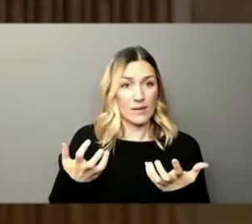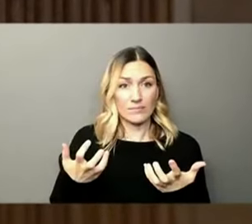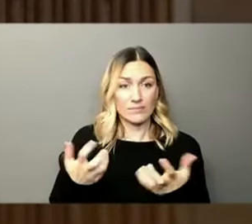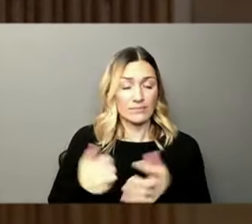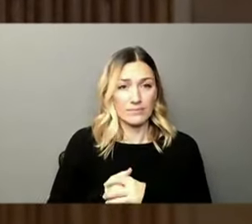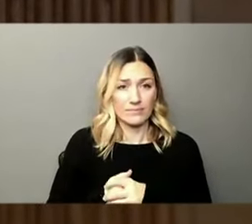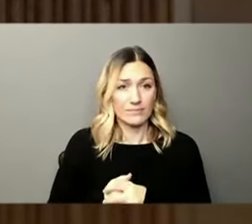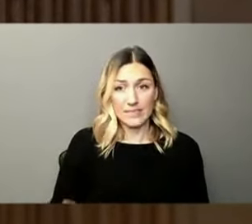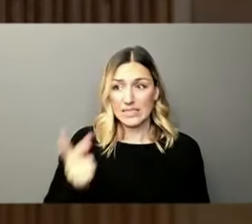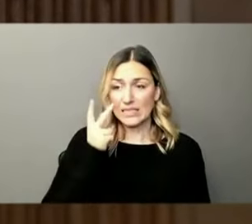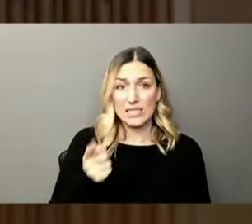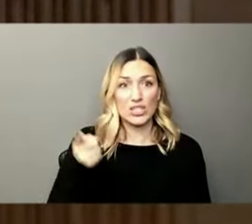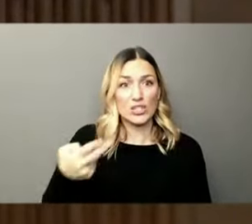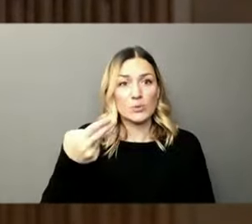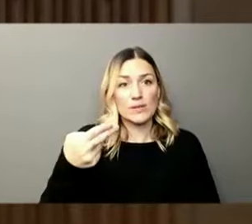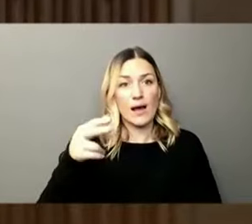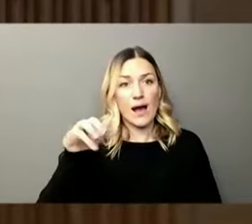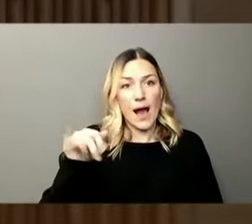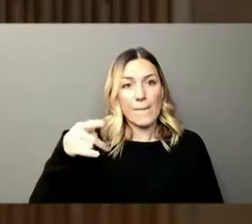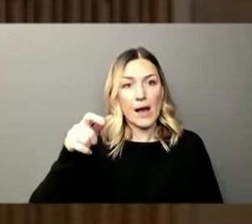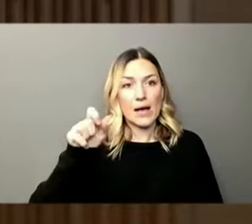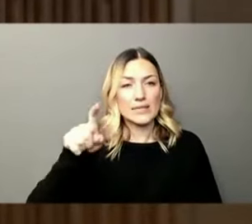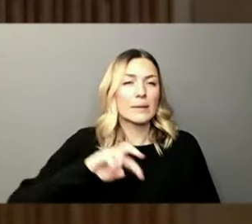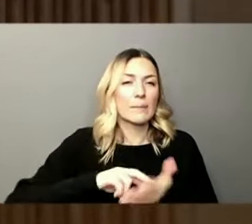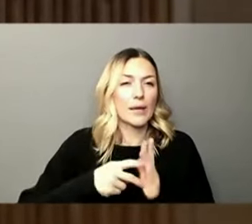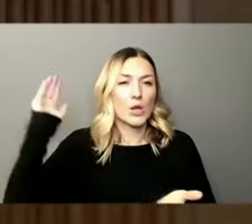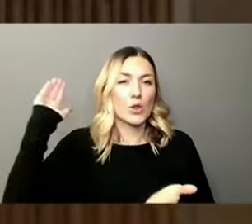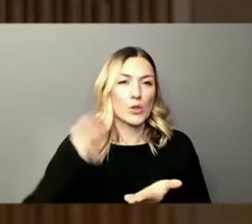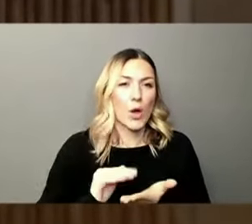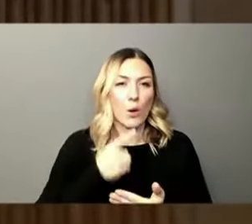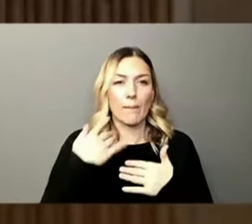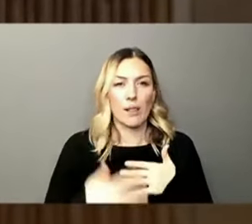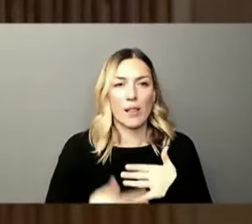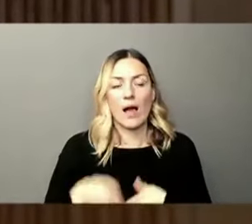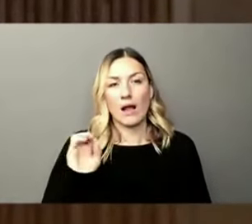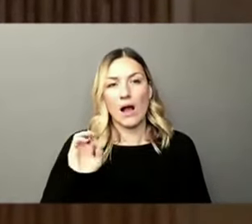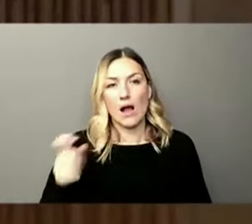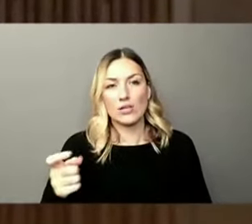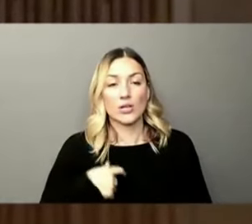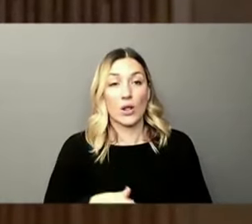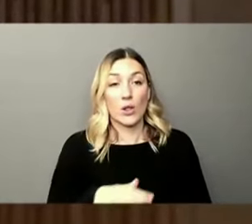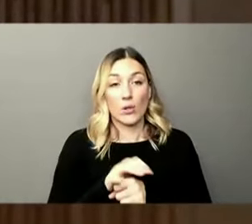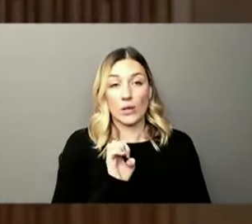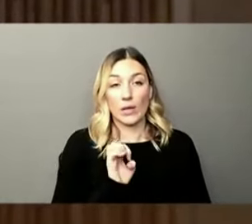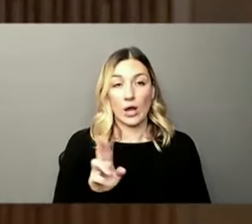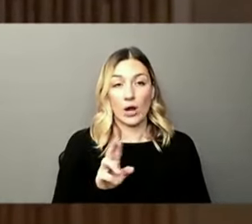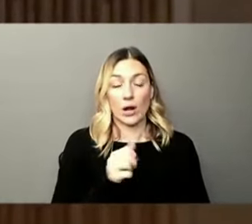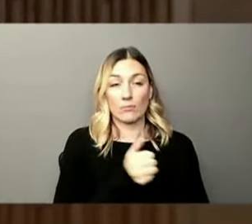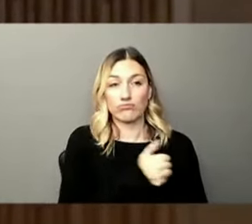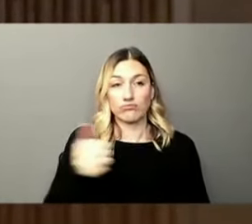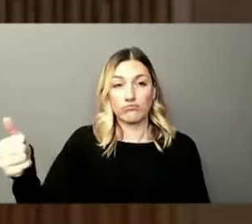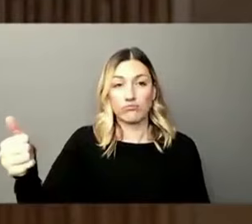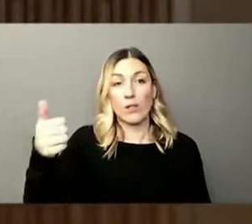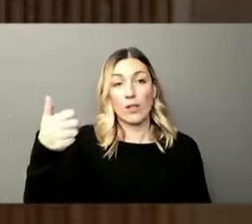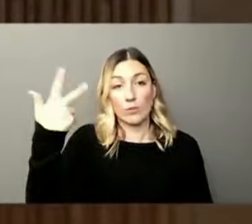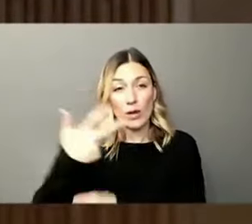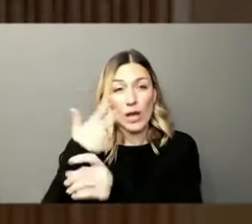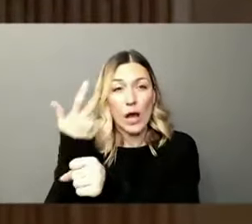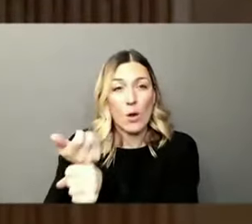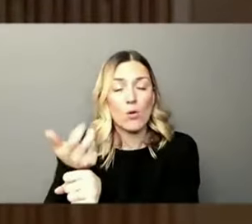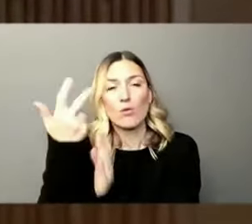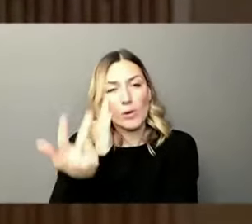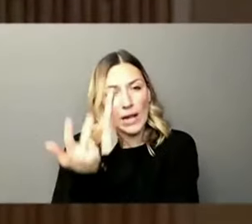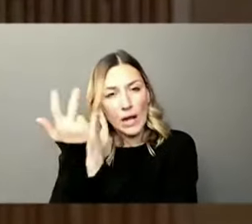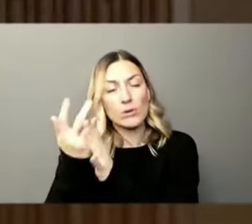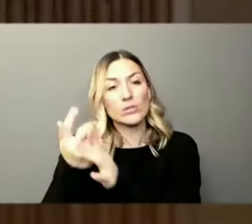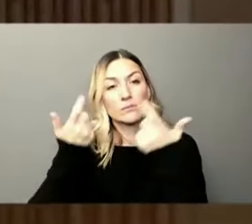was hypoxic, low blood oxygen, at the local ER, they transferred her via ambulance 3 hours away to a larger hospital